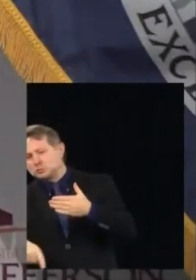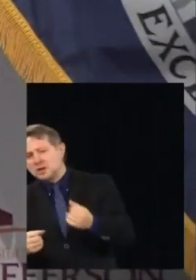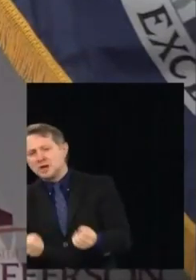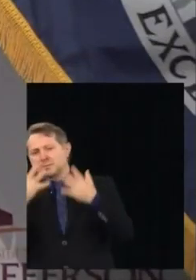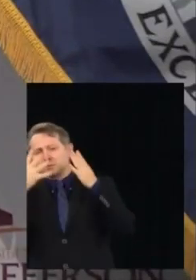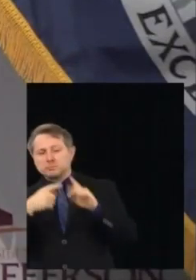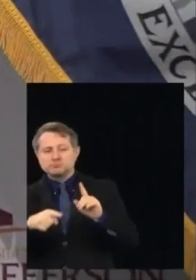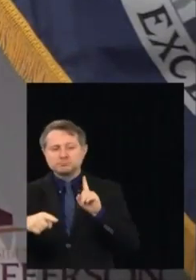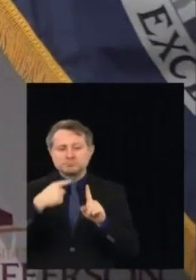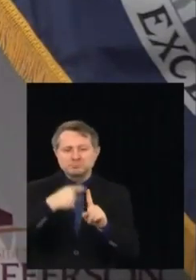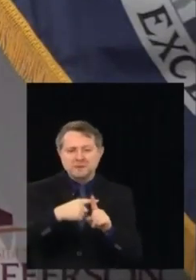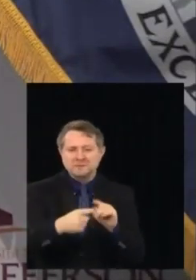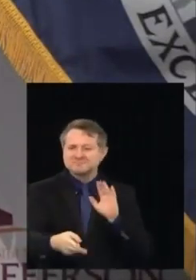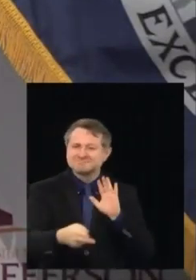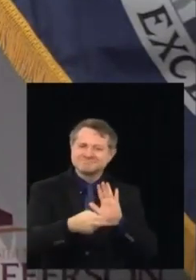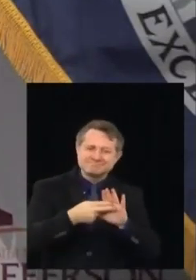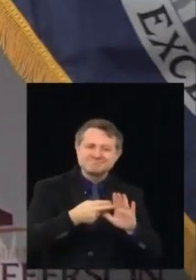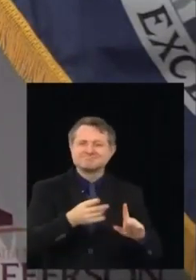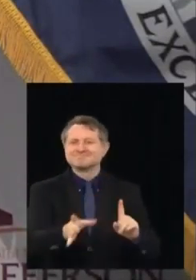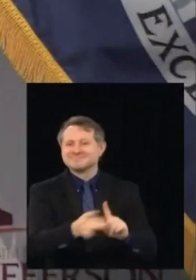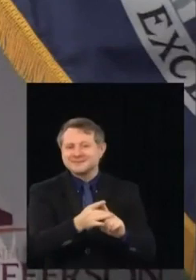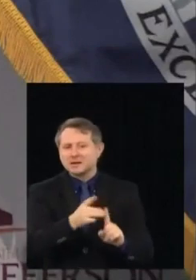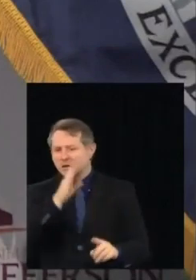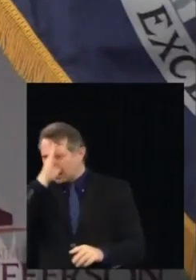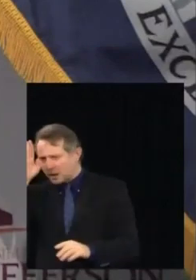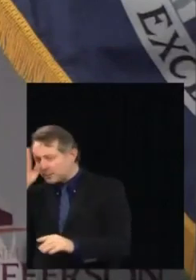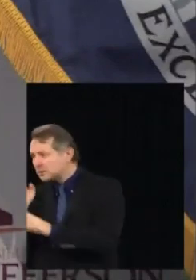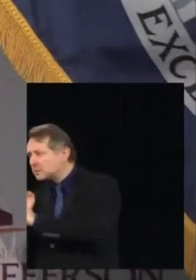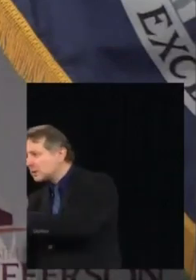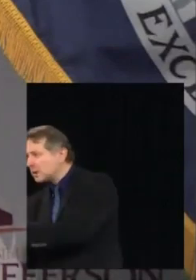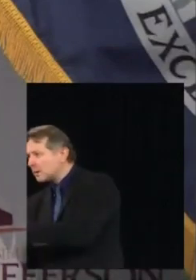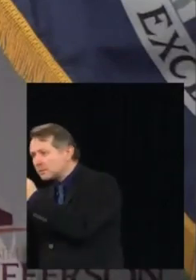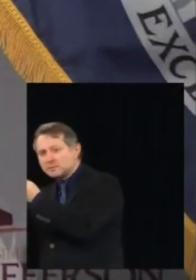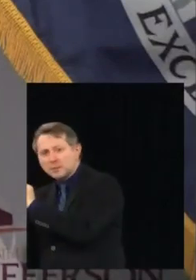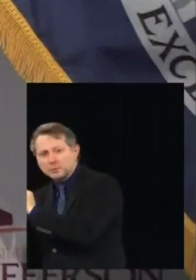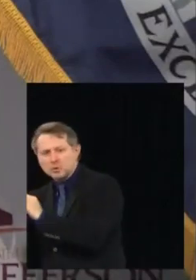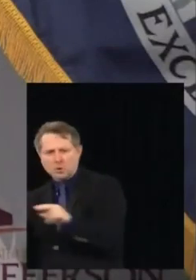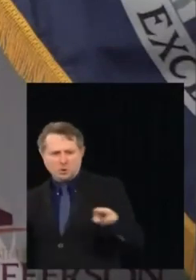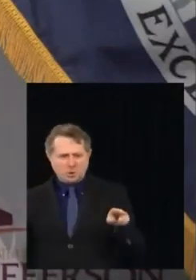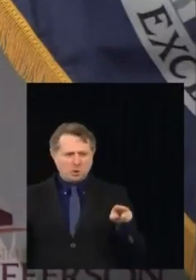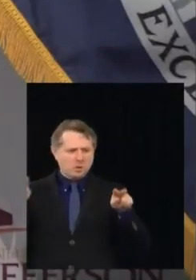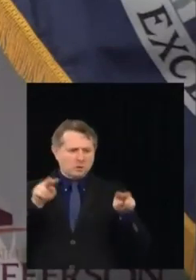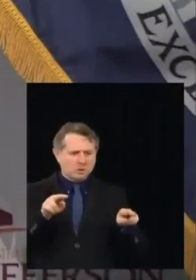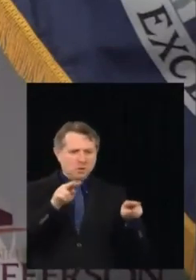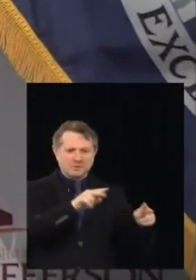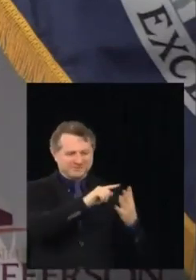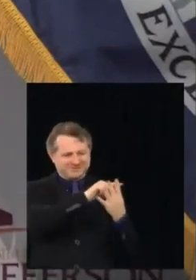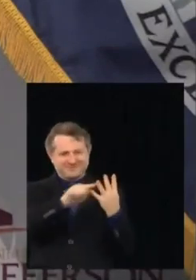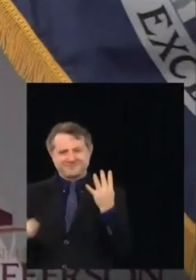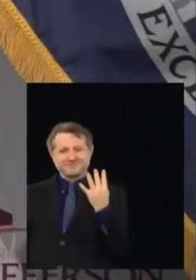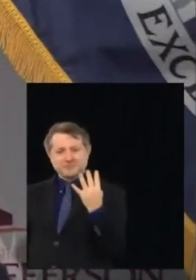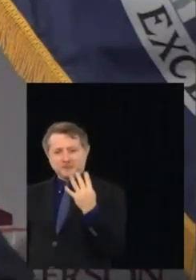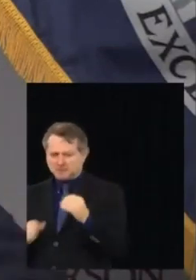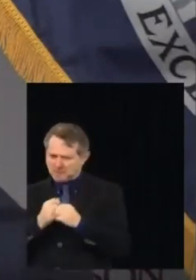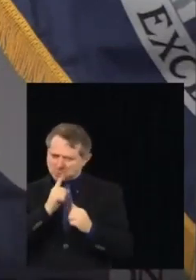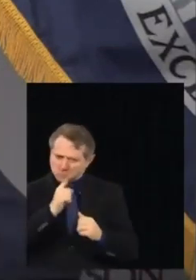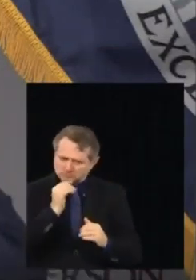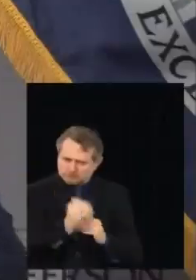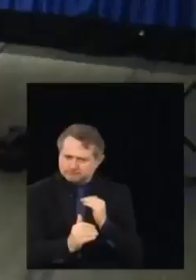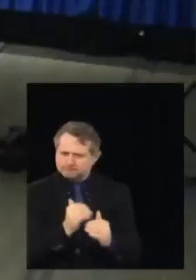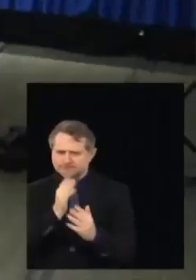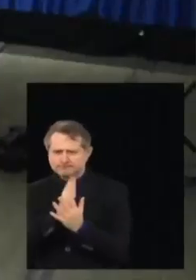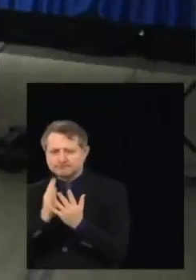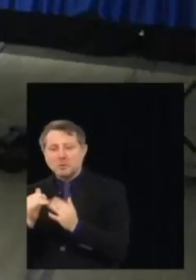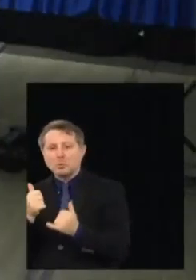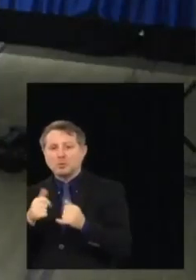on the hospitalization rate. And that's how you're monitoring whether or not you're making progress or you're going backwards.